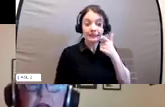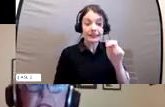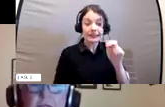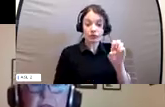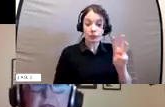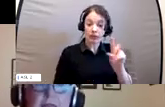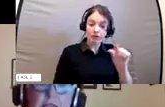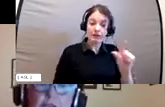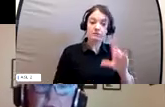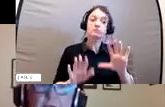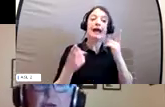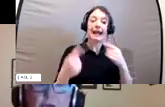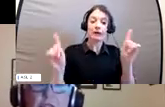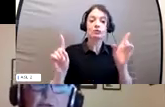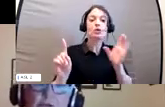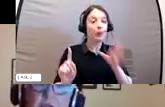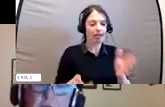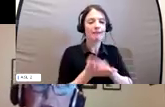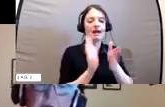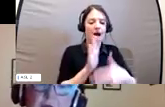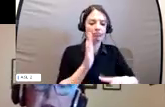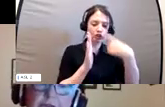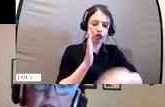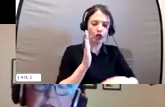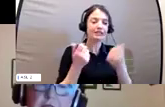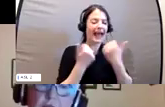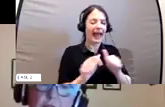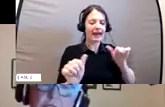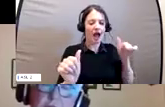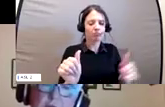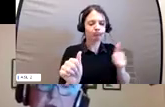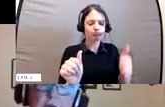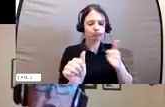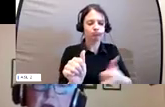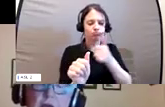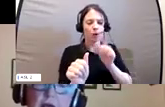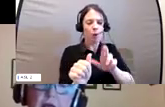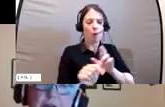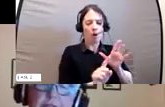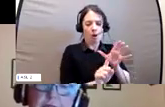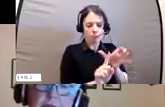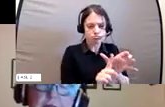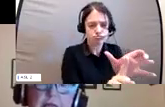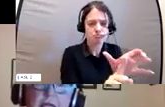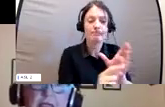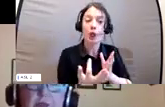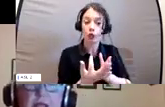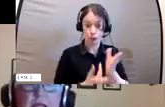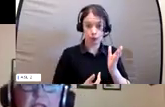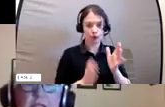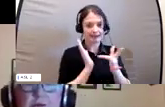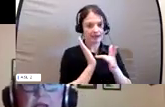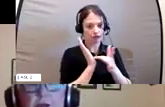will criminalise any tracking or stalking via technology. However, that again